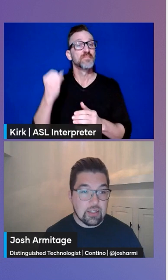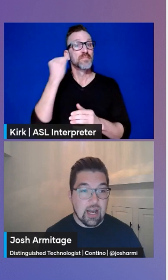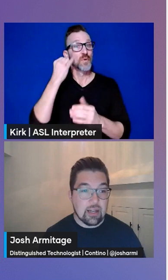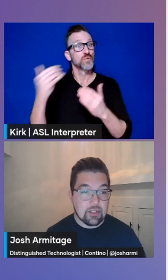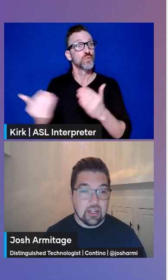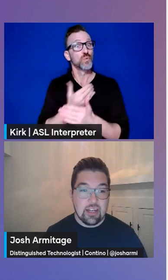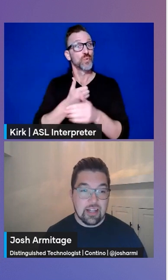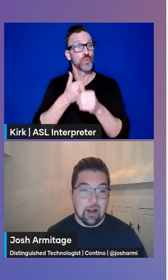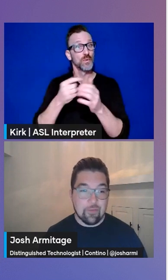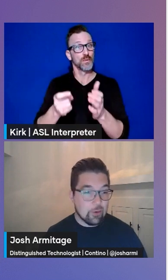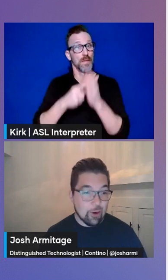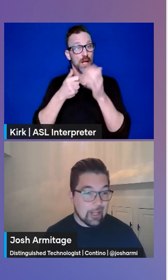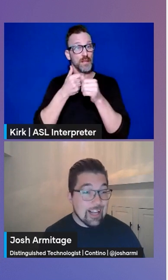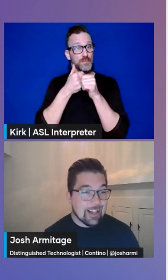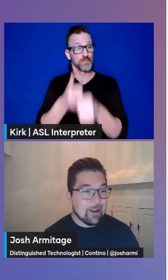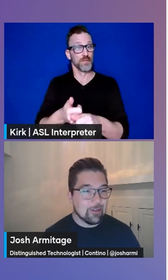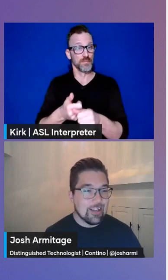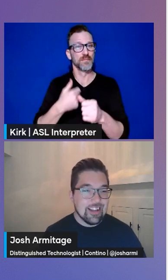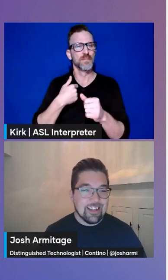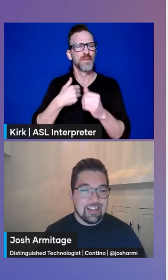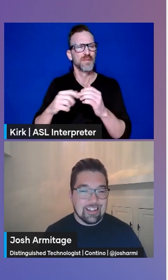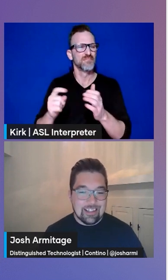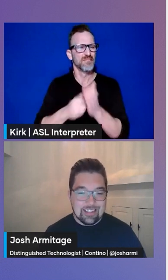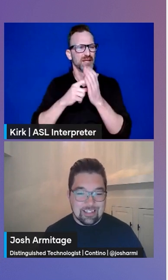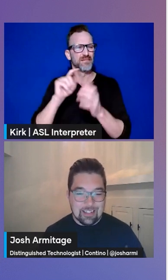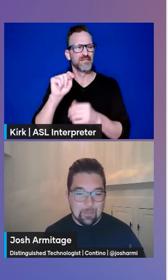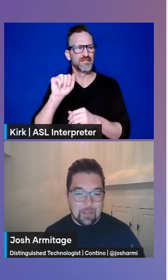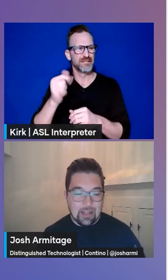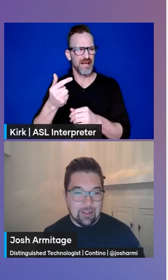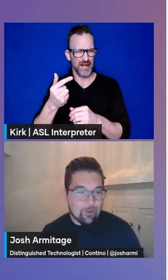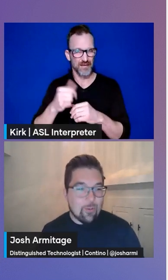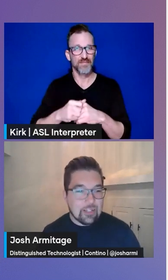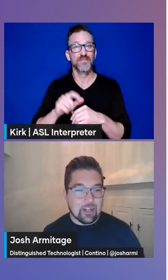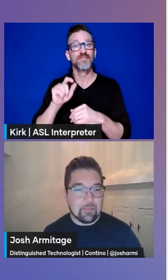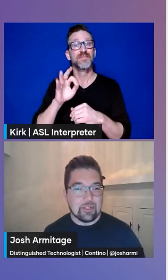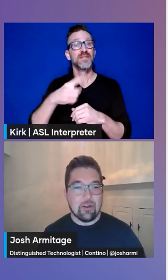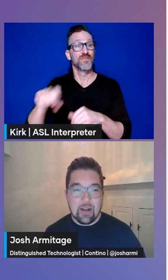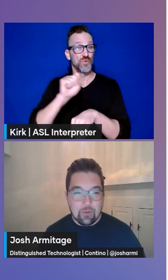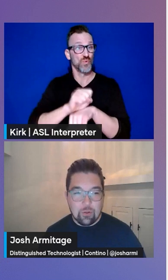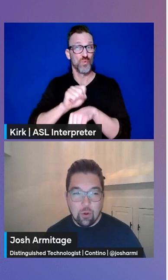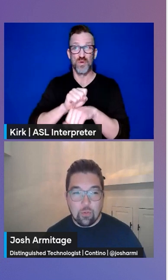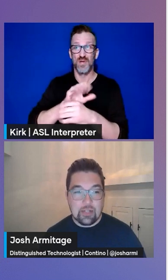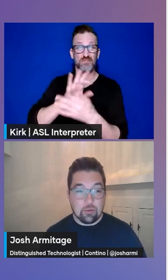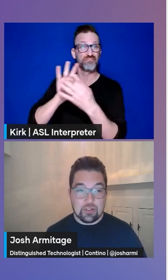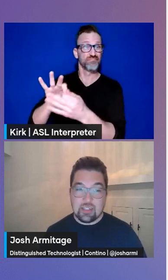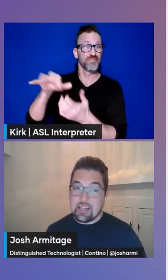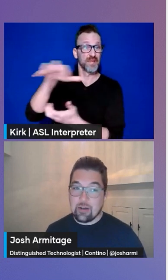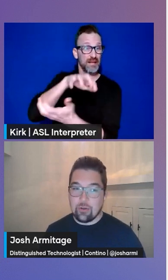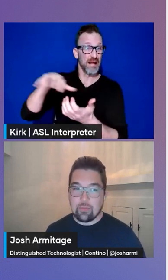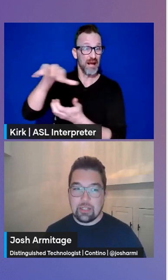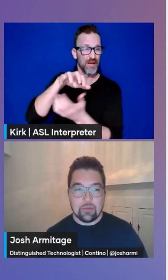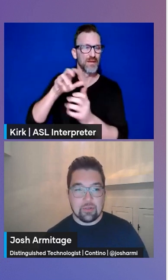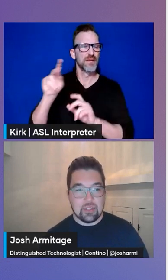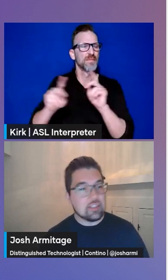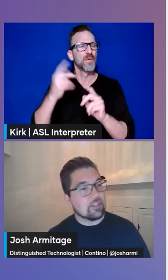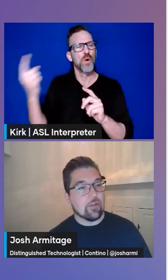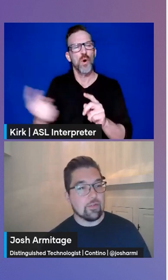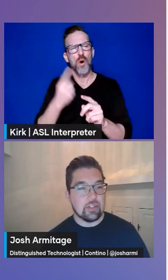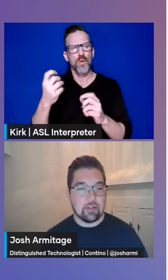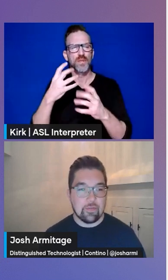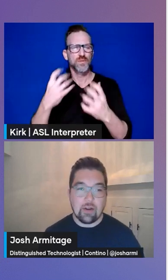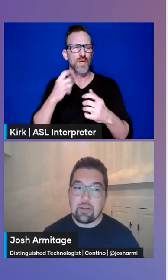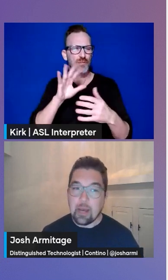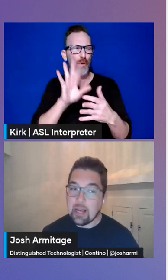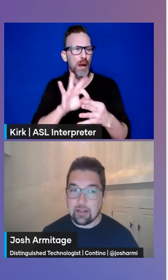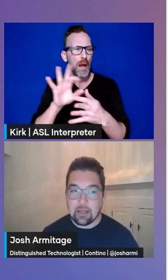mandatory tags. Now, if you work in cloud, this is something that always comes along. Everyone always wants to tag all the resources. It's often